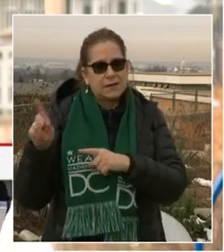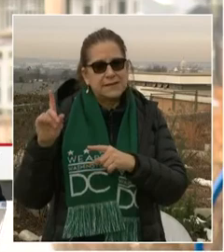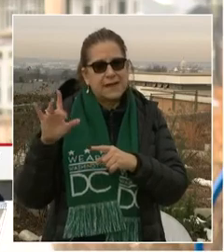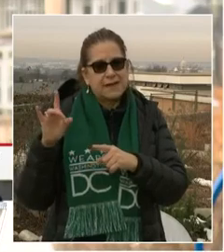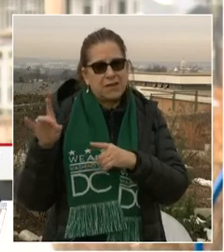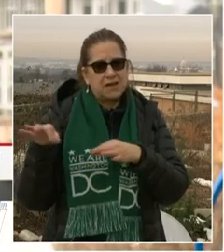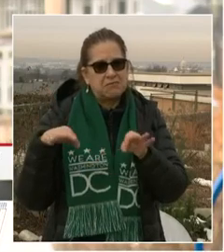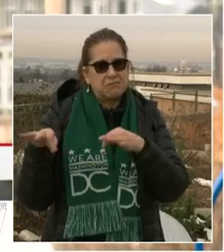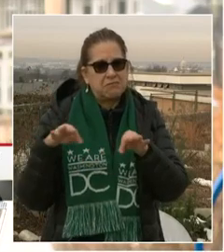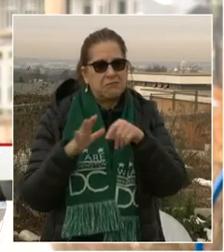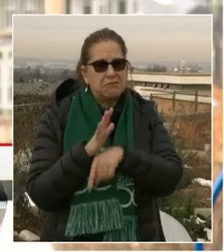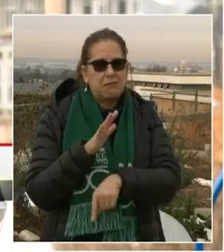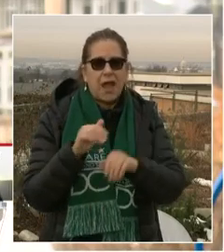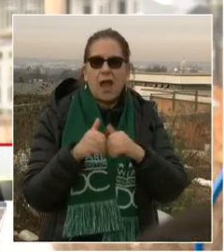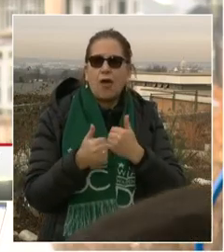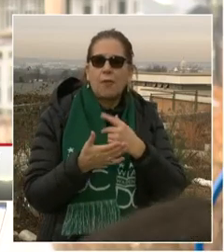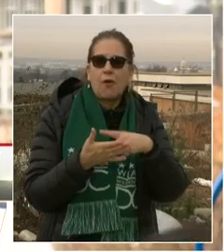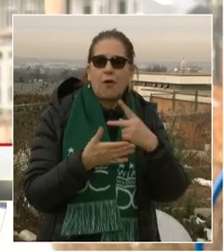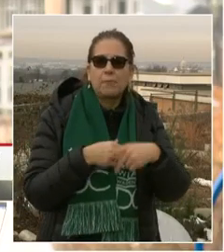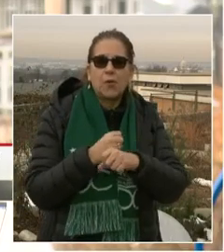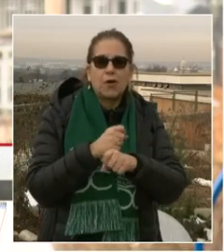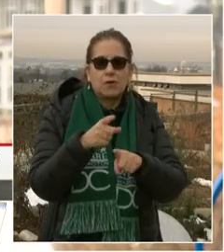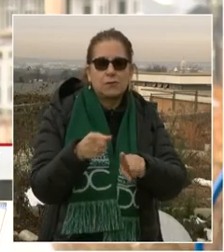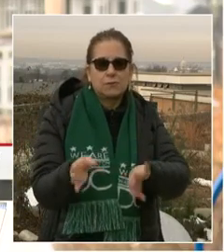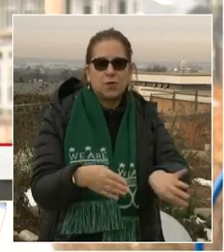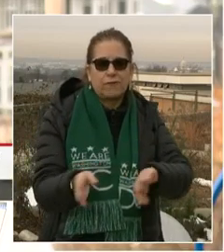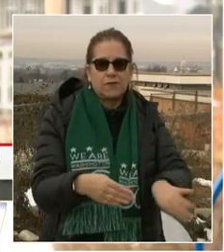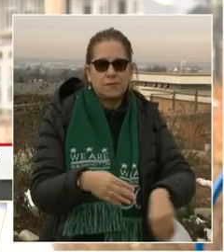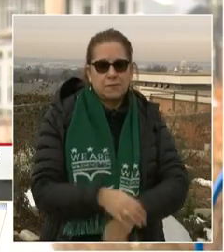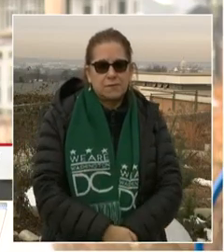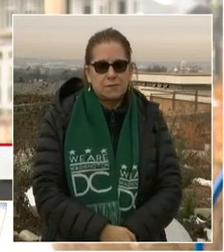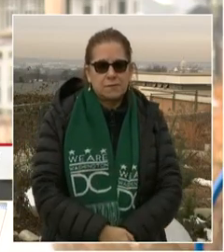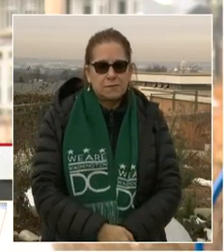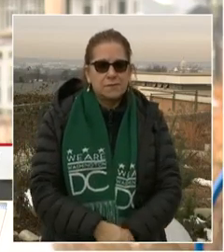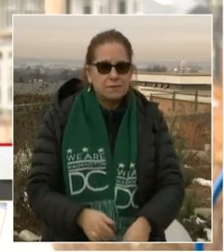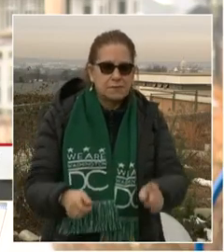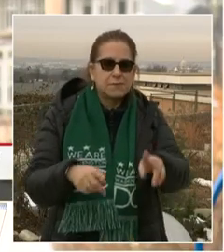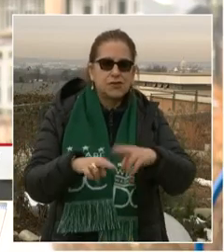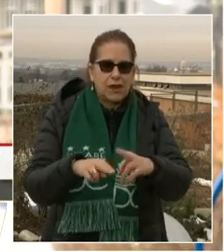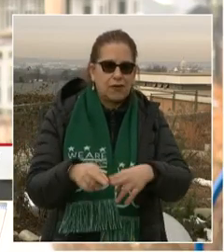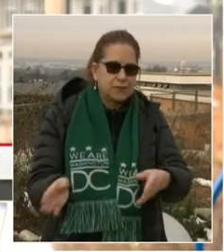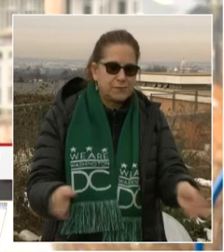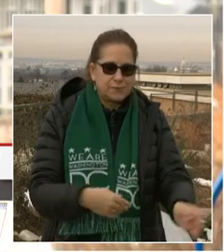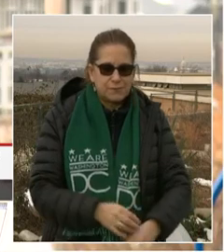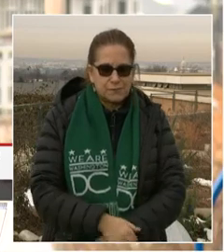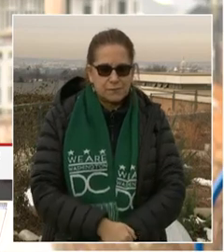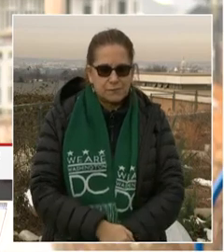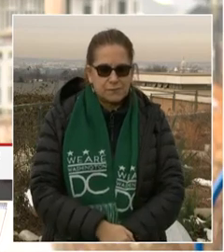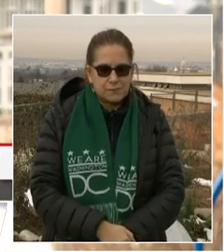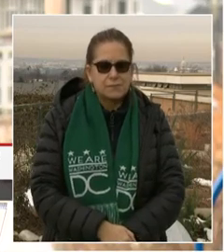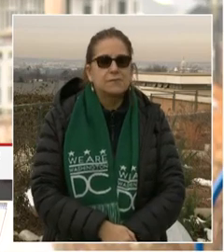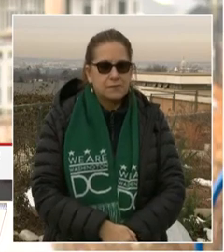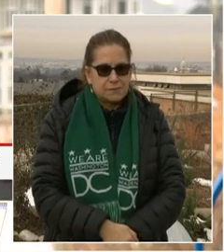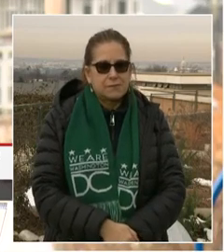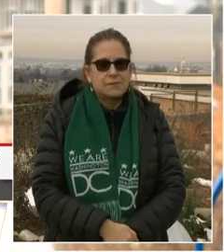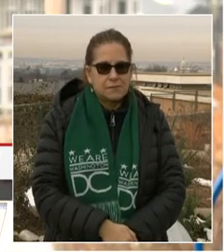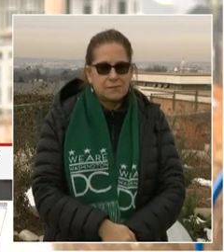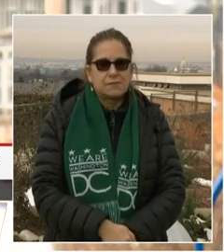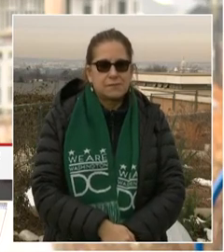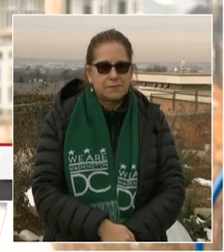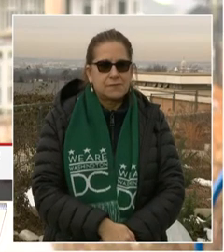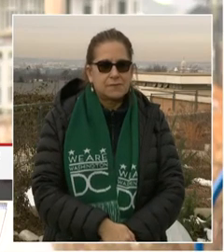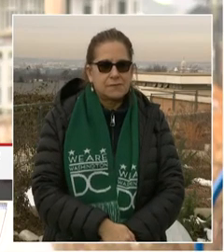program out of many programs that the district supports. So our Department of Human Services, of course, has